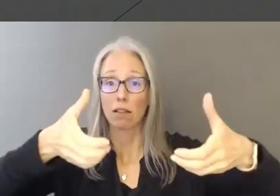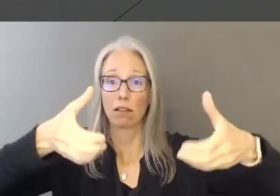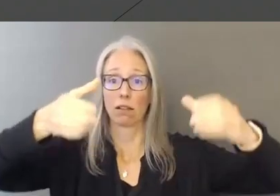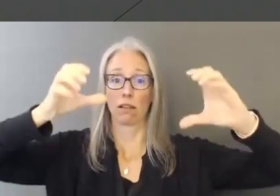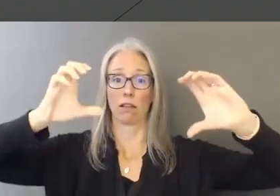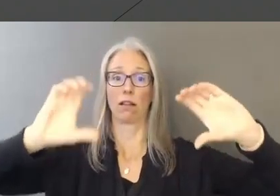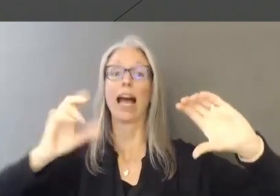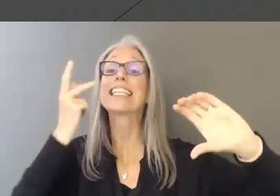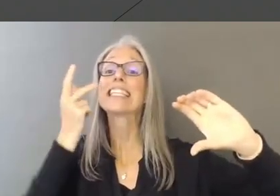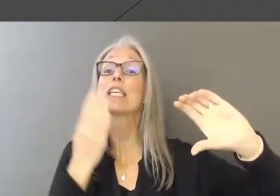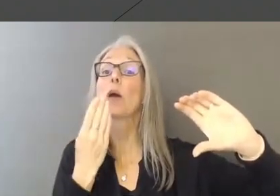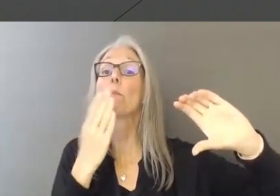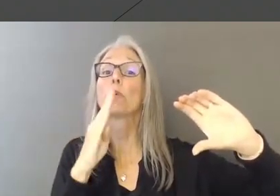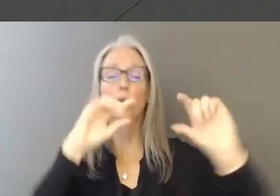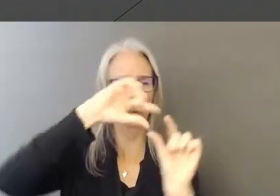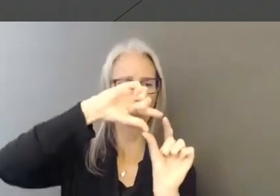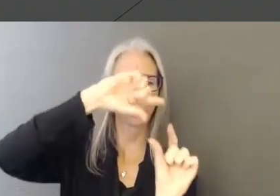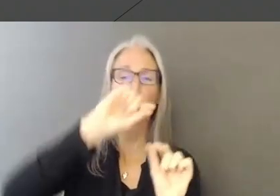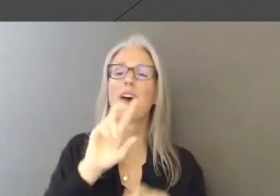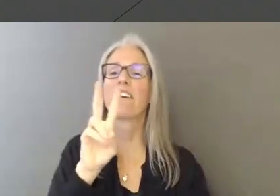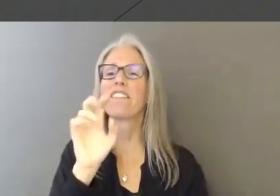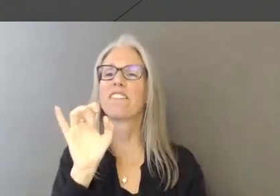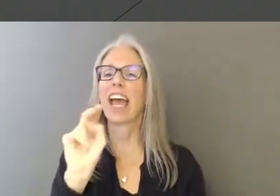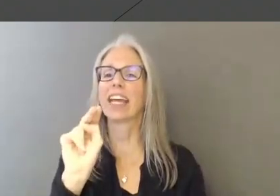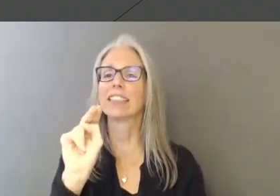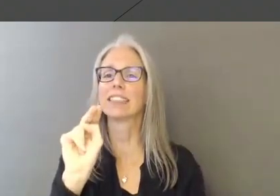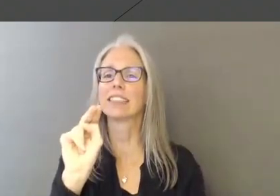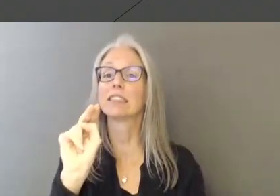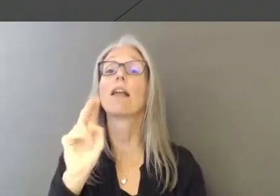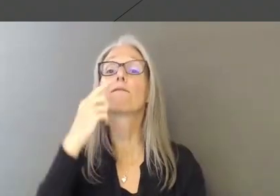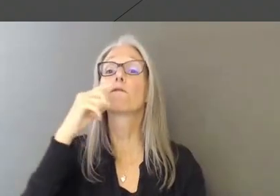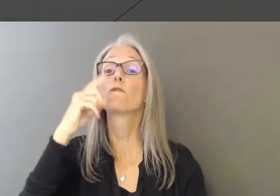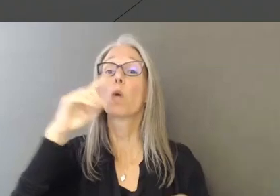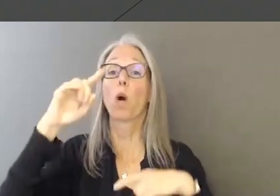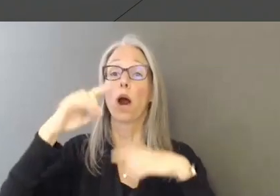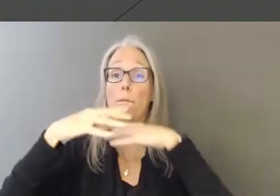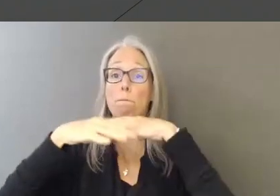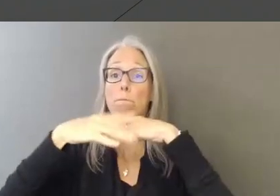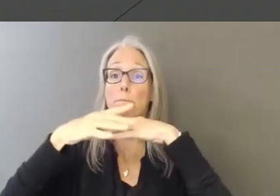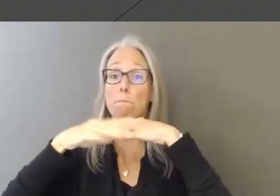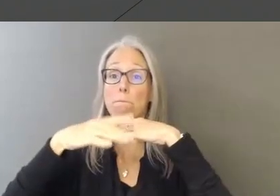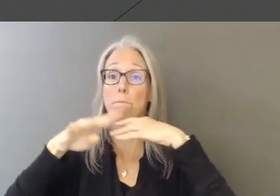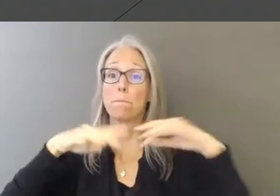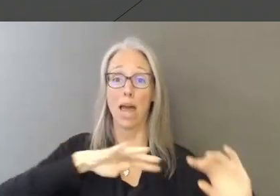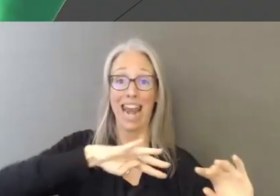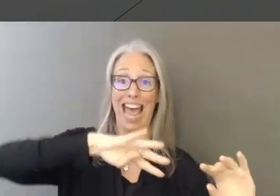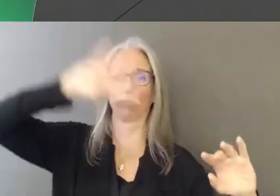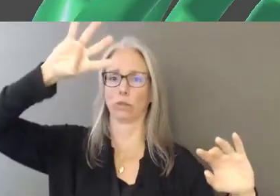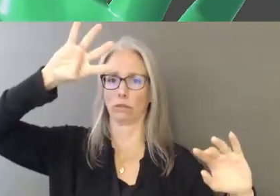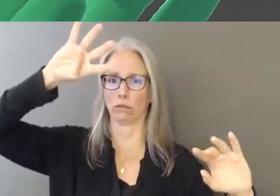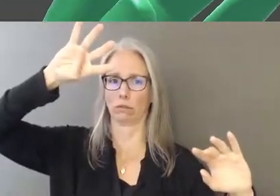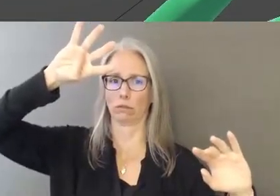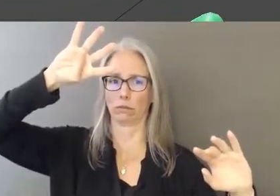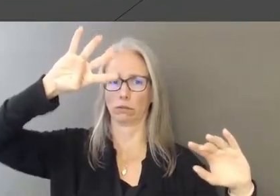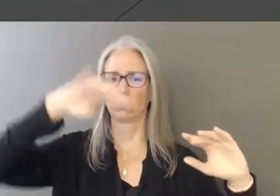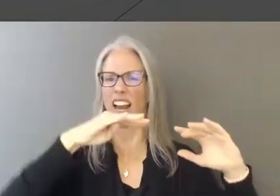this blue structure here. That's one of the veins that kind of leads away, or blood away from the liver. That's also, it's actually kind of hard to